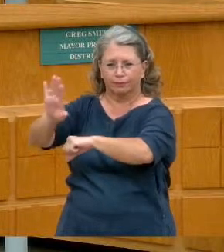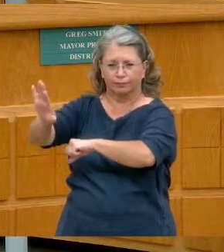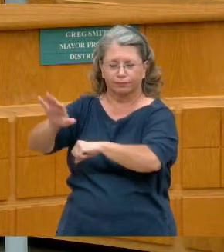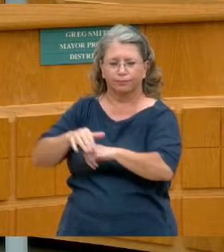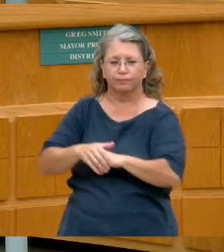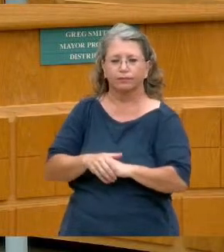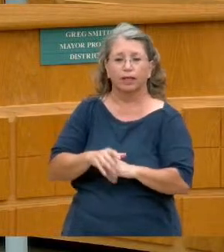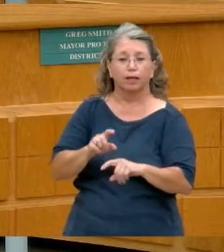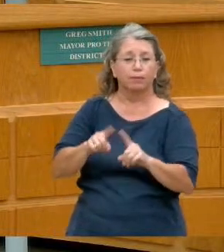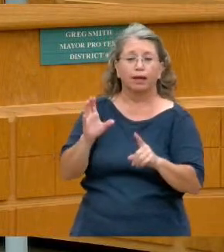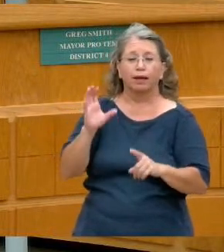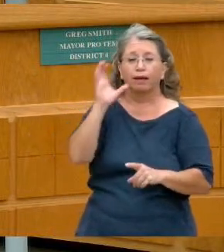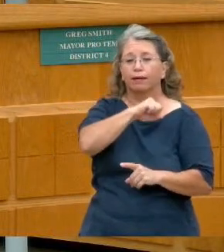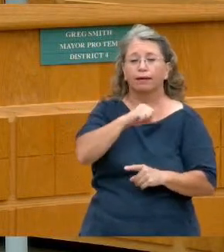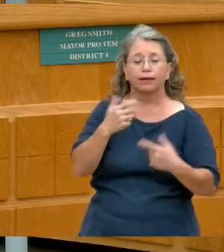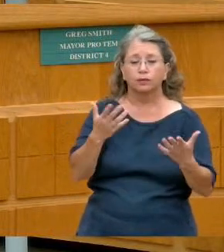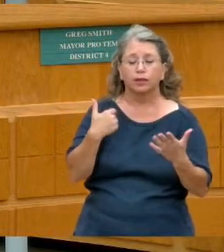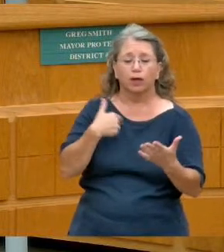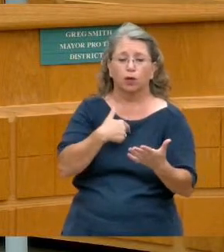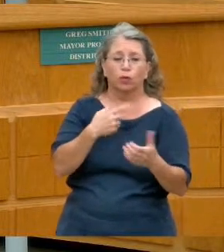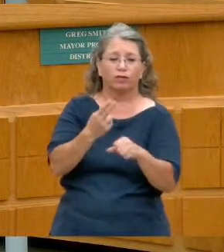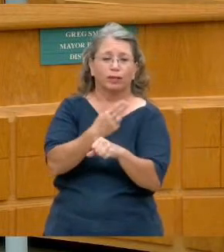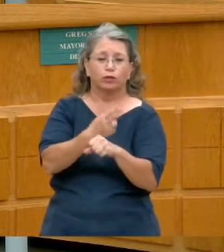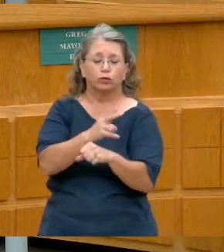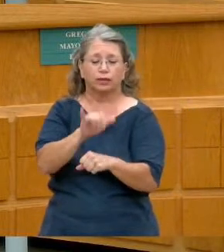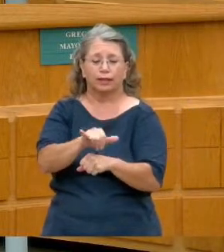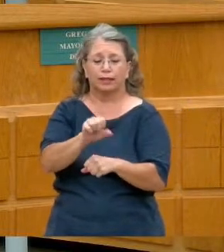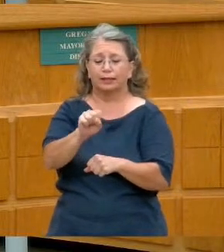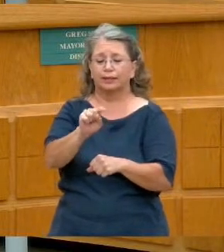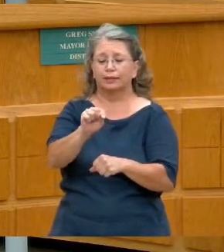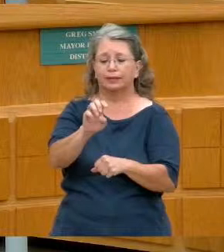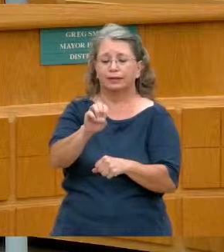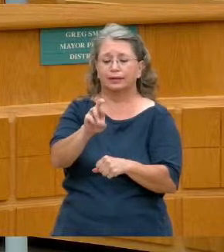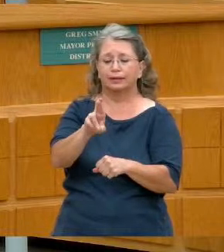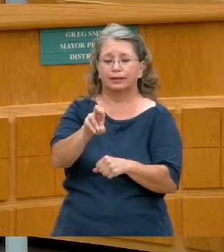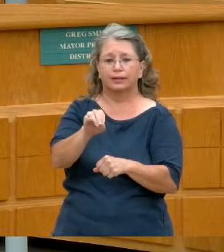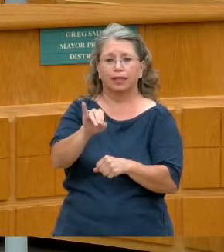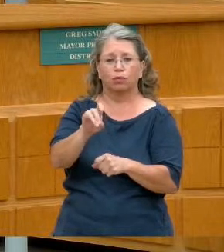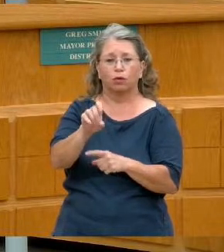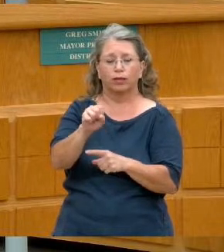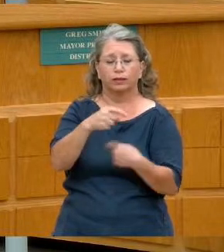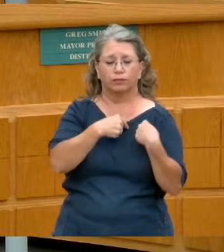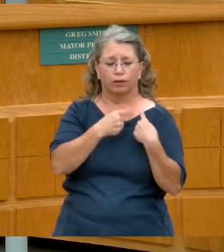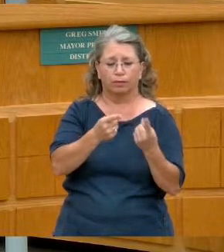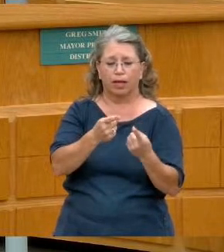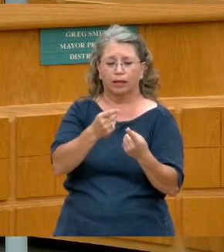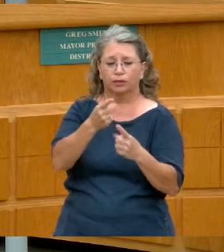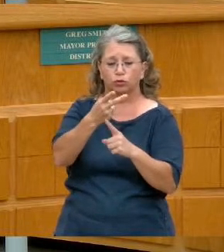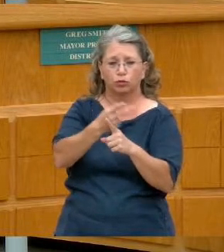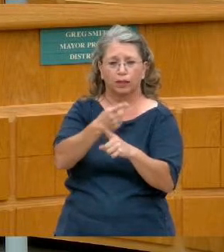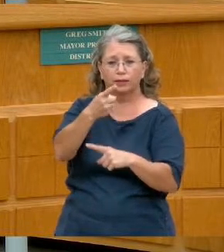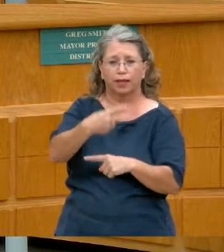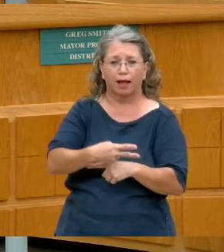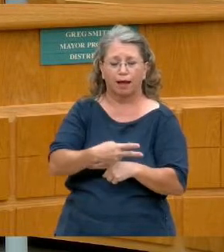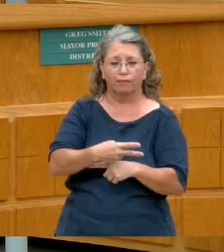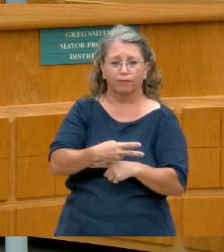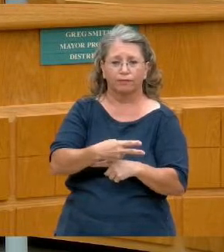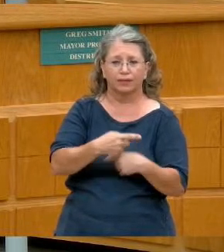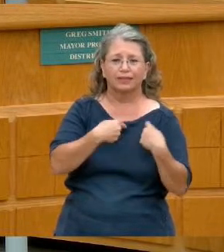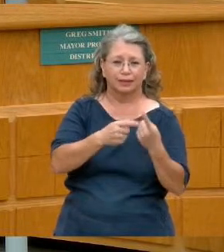But guess what? We've been using these steroids for the last 2.5 months, to be exact, from April